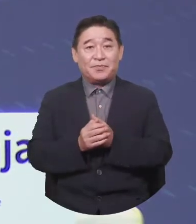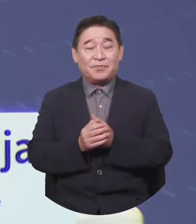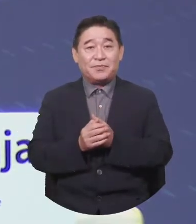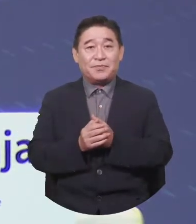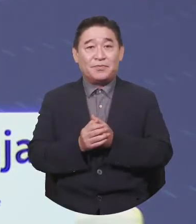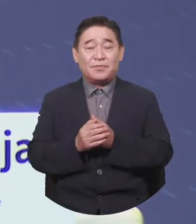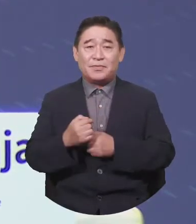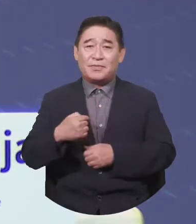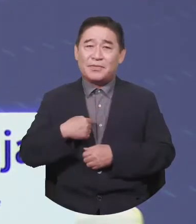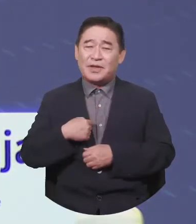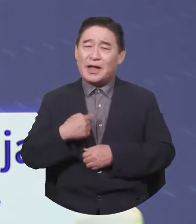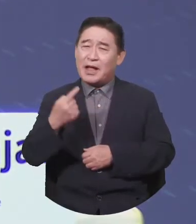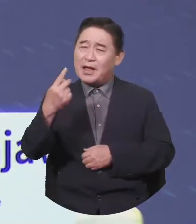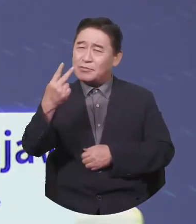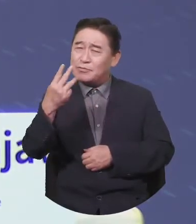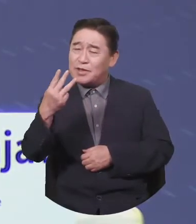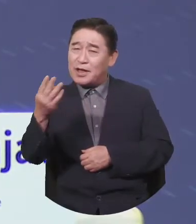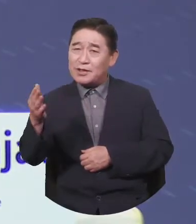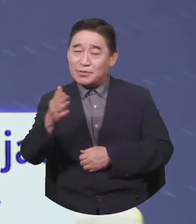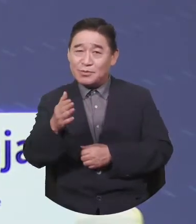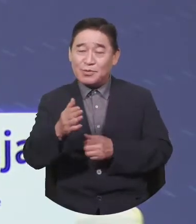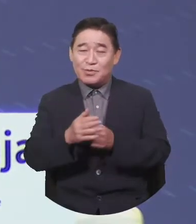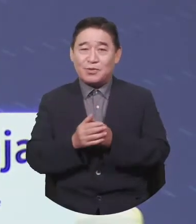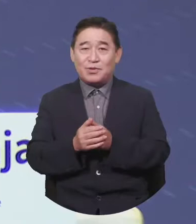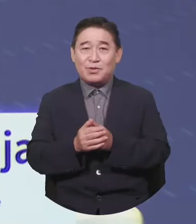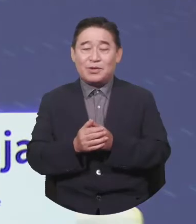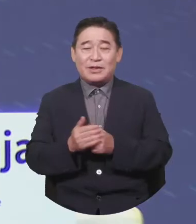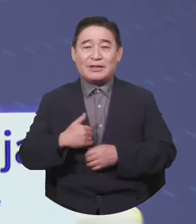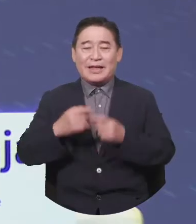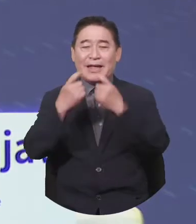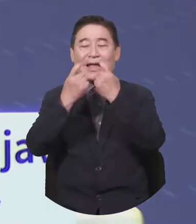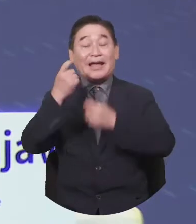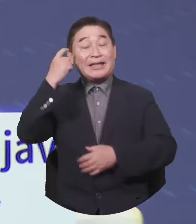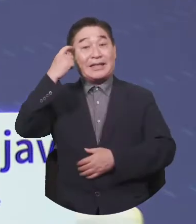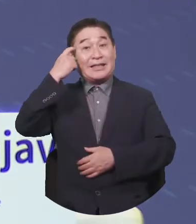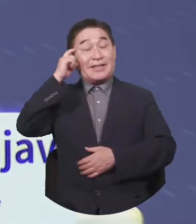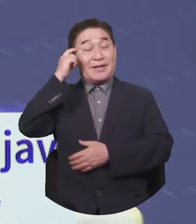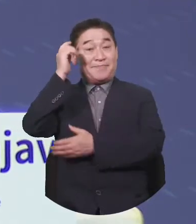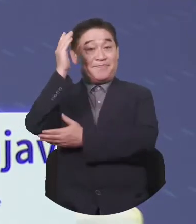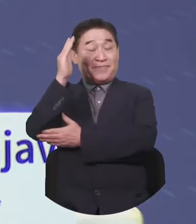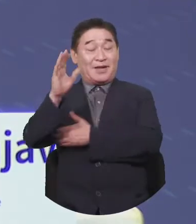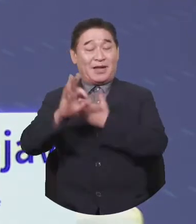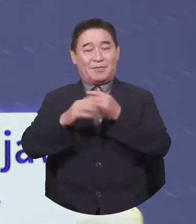key enablers from my perspective. First is